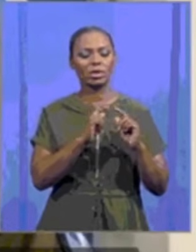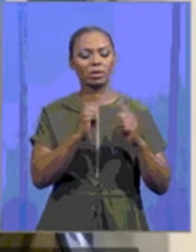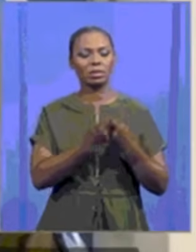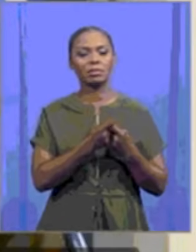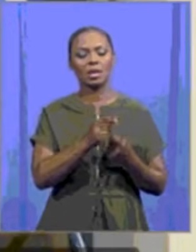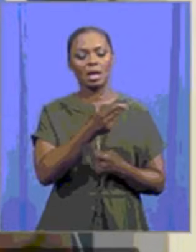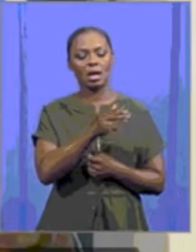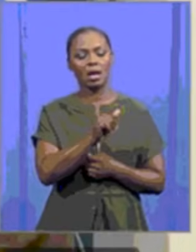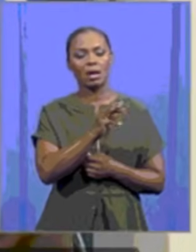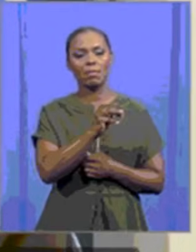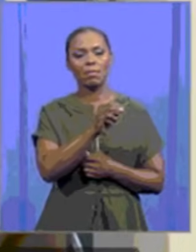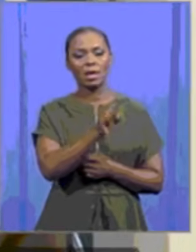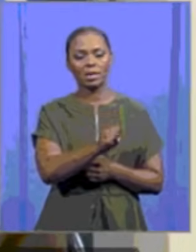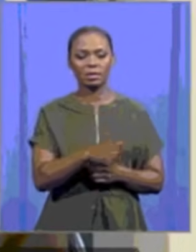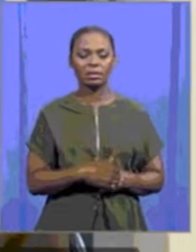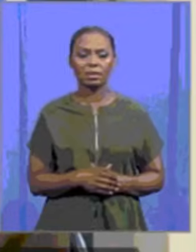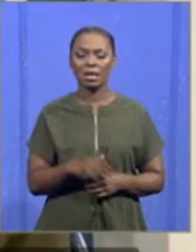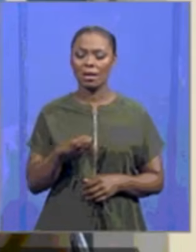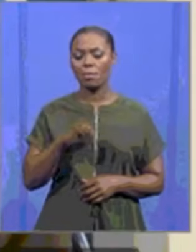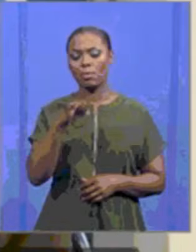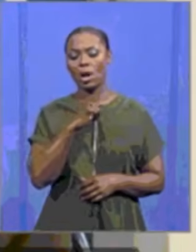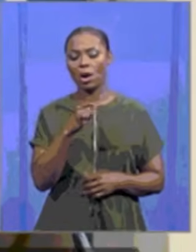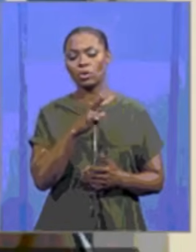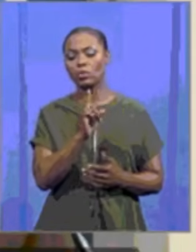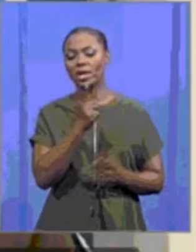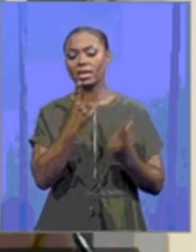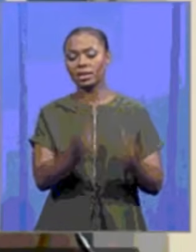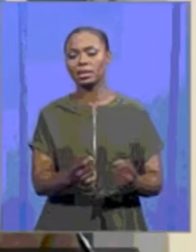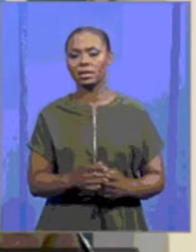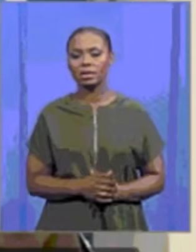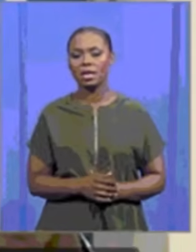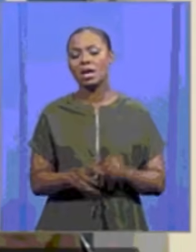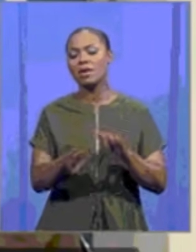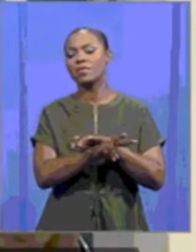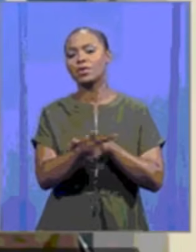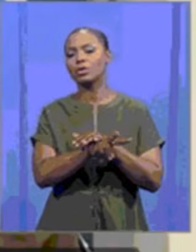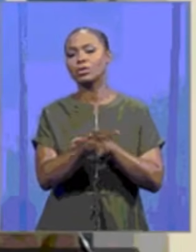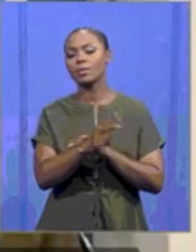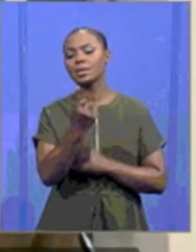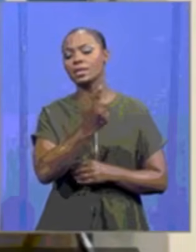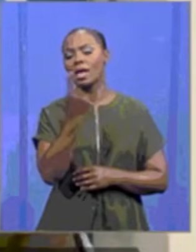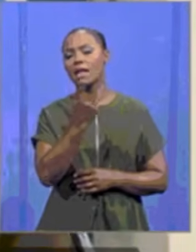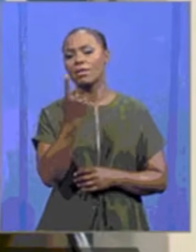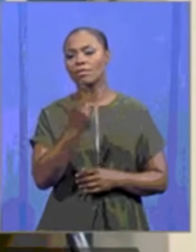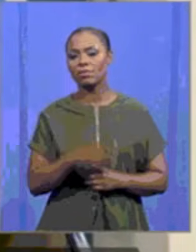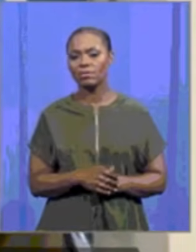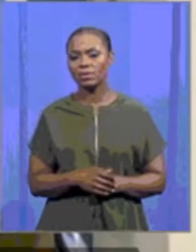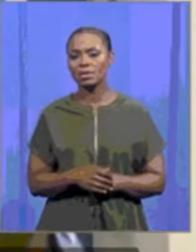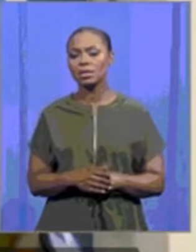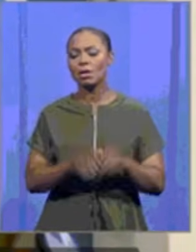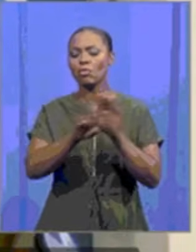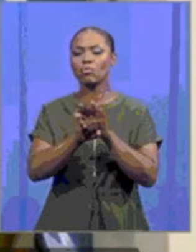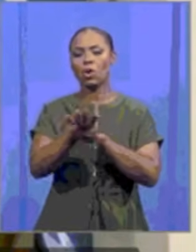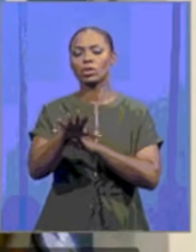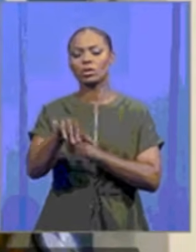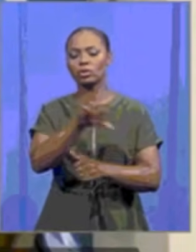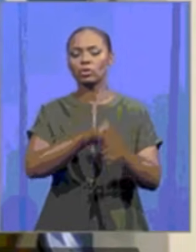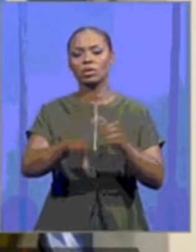They are so proud of what they did. They videoed it themselves and they posted it to social